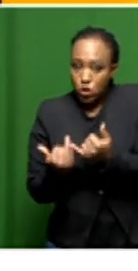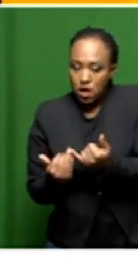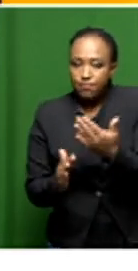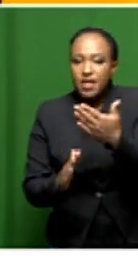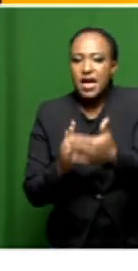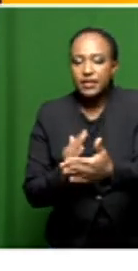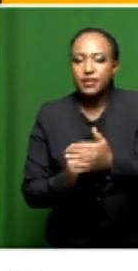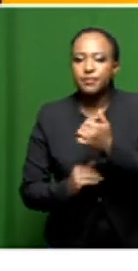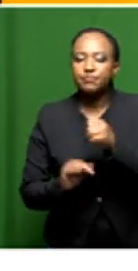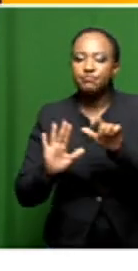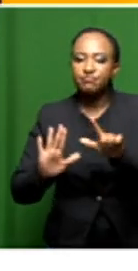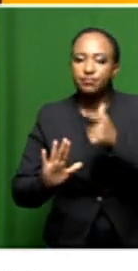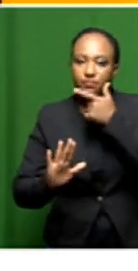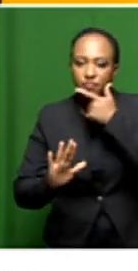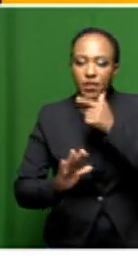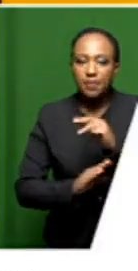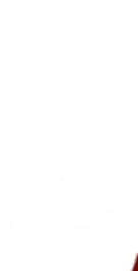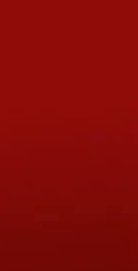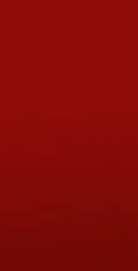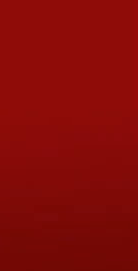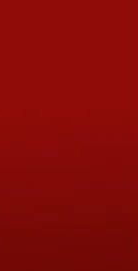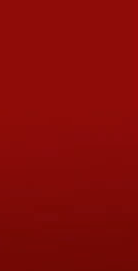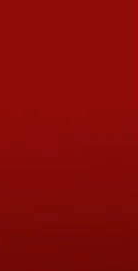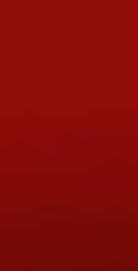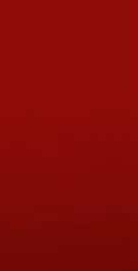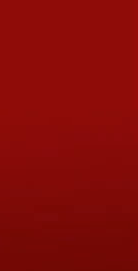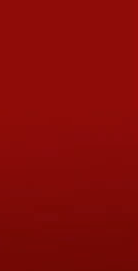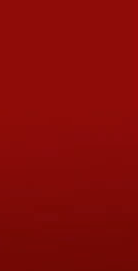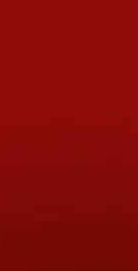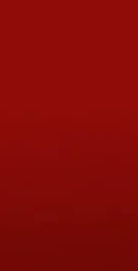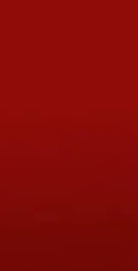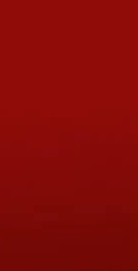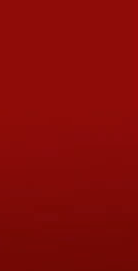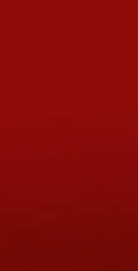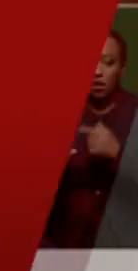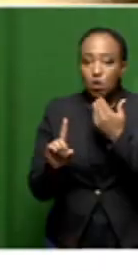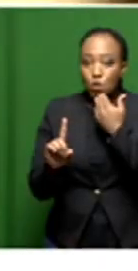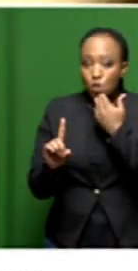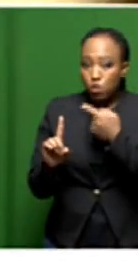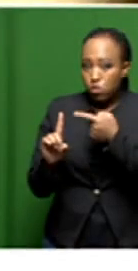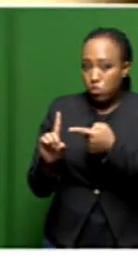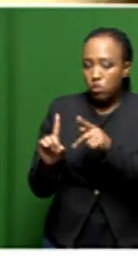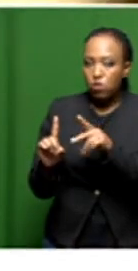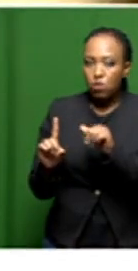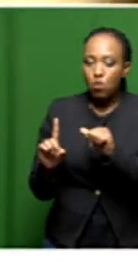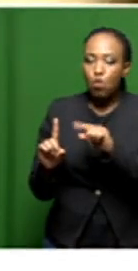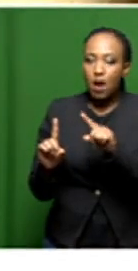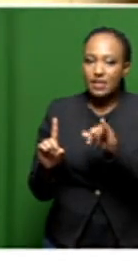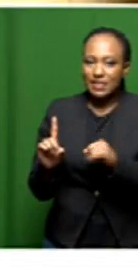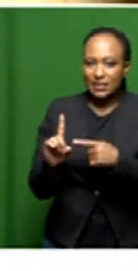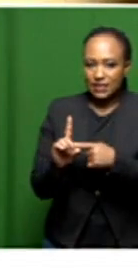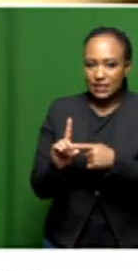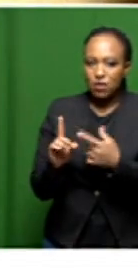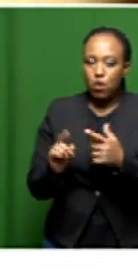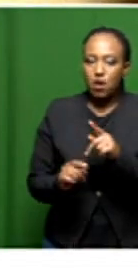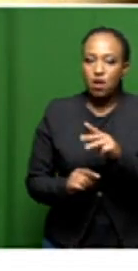December. And the MEC for Education in KwaZulu-Natal, Kwazi Mshengu, is expected to monitor the start of exams in KwaMashu. Let's